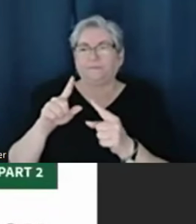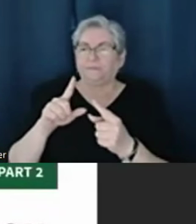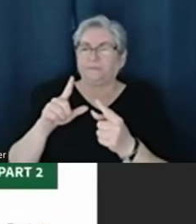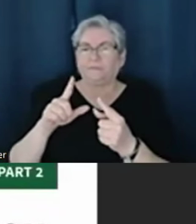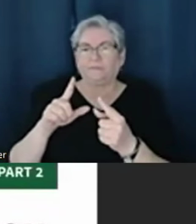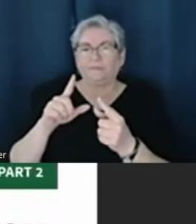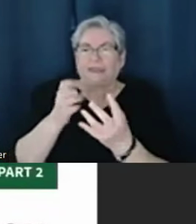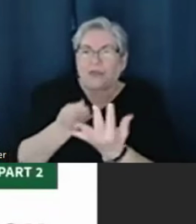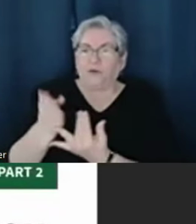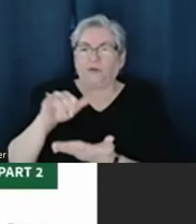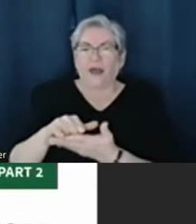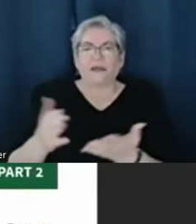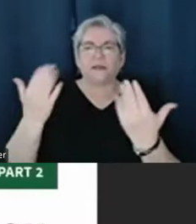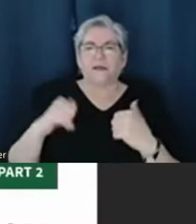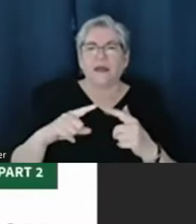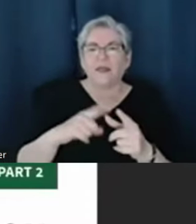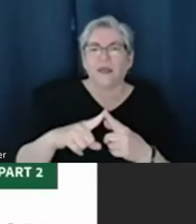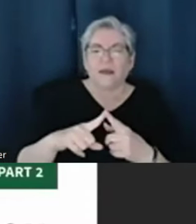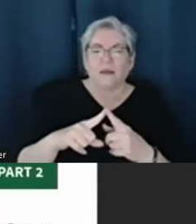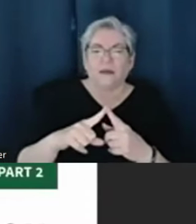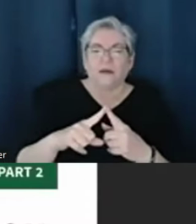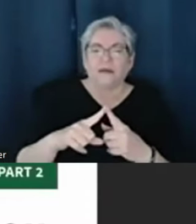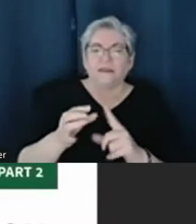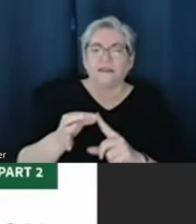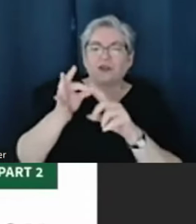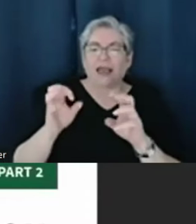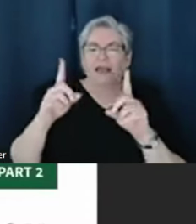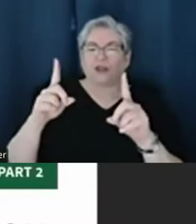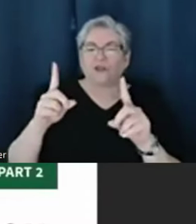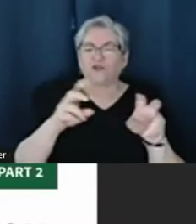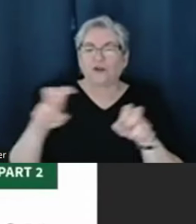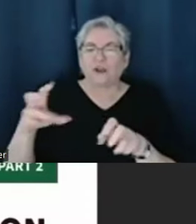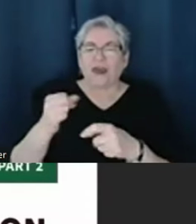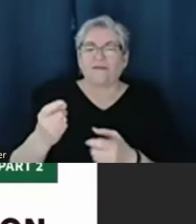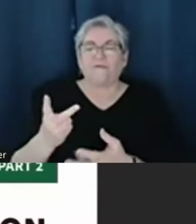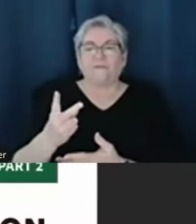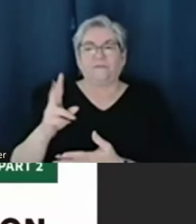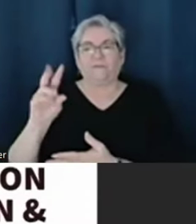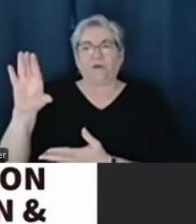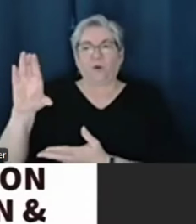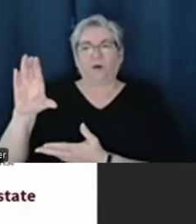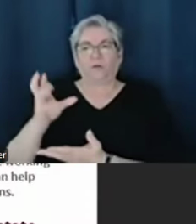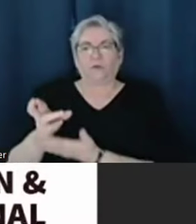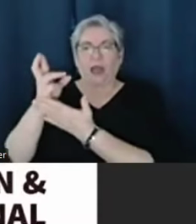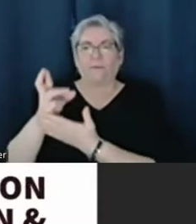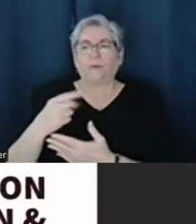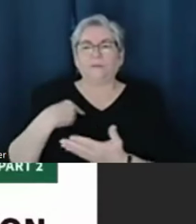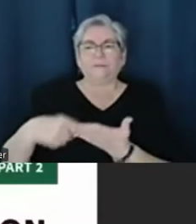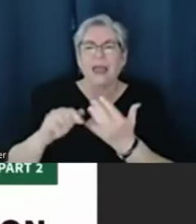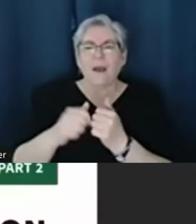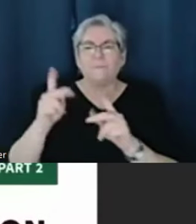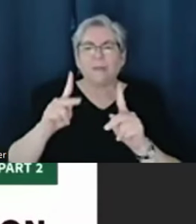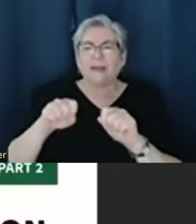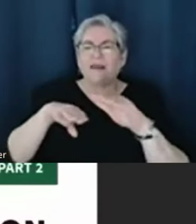Vocational Rehabilitation, which is Section 2, Part 2, we talk a little bit about how people can get involved, how